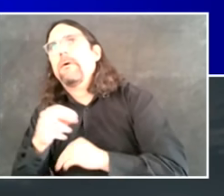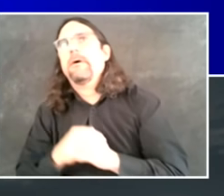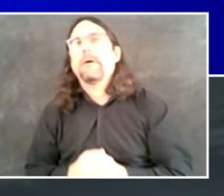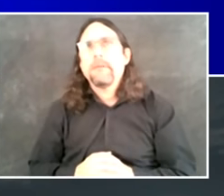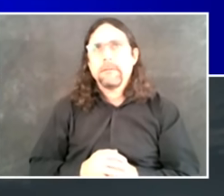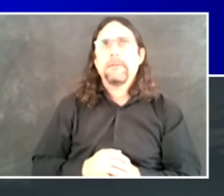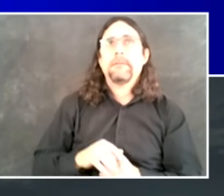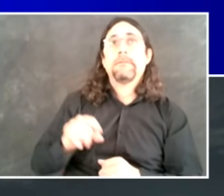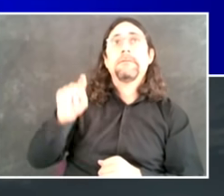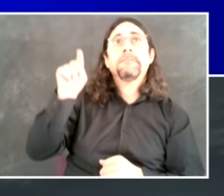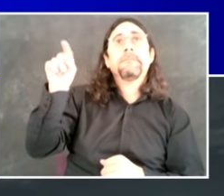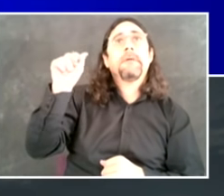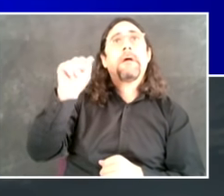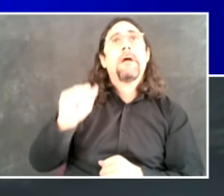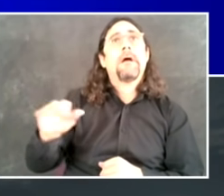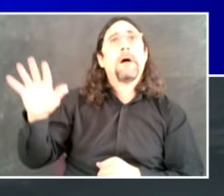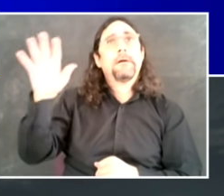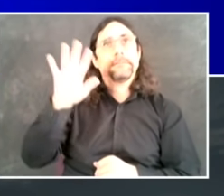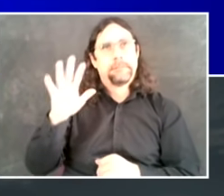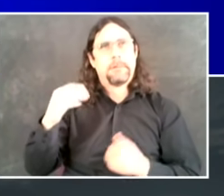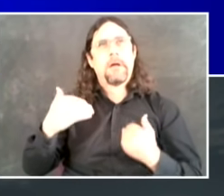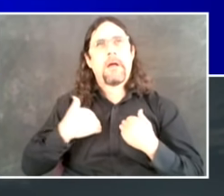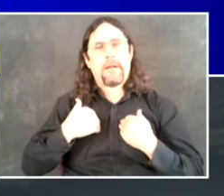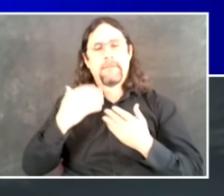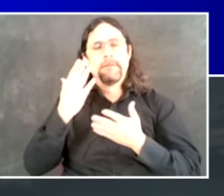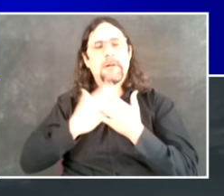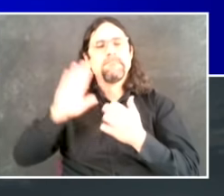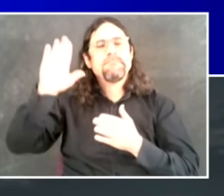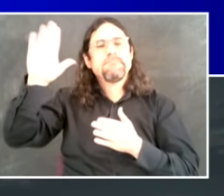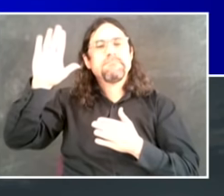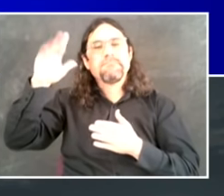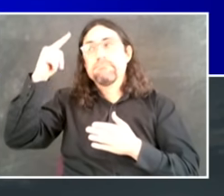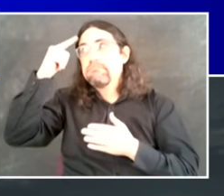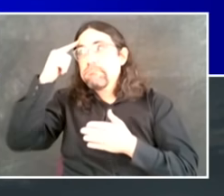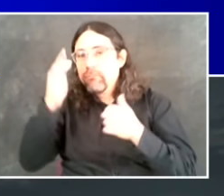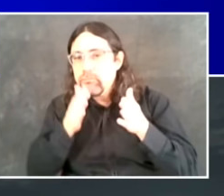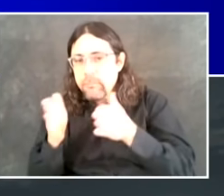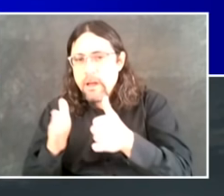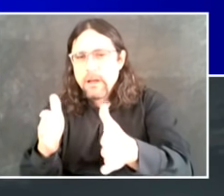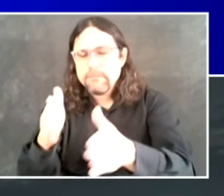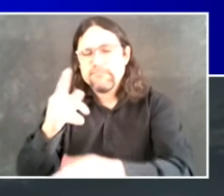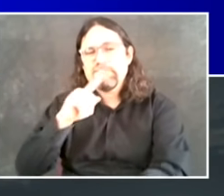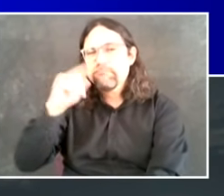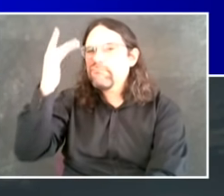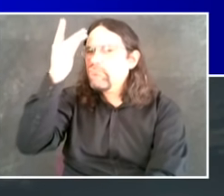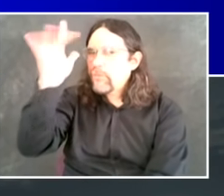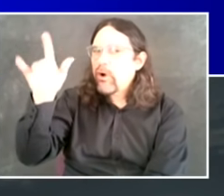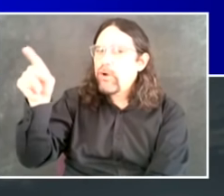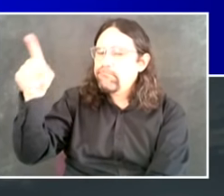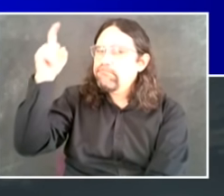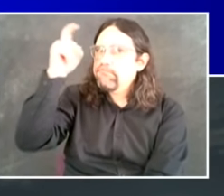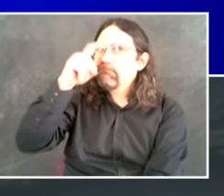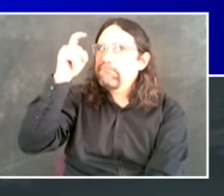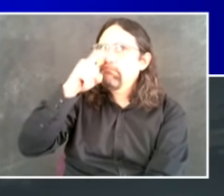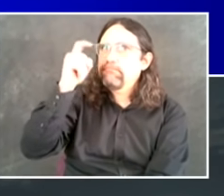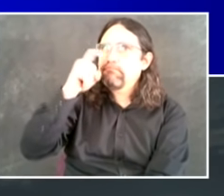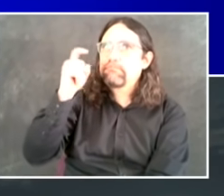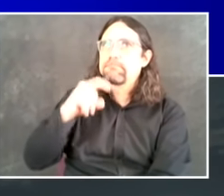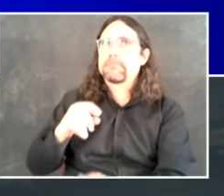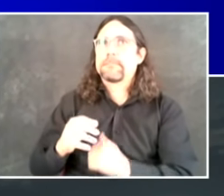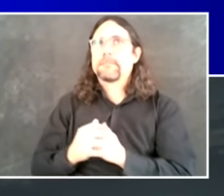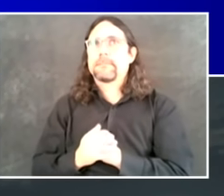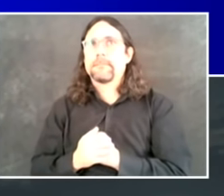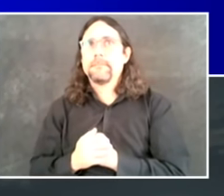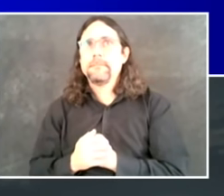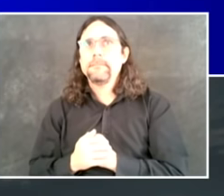smart strategies, but they also have made those missteps at times that are instructive to all of